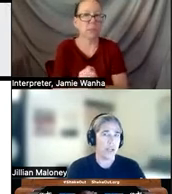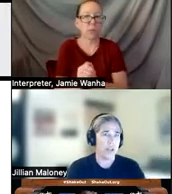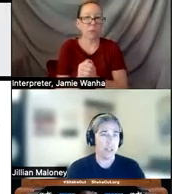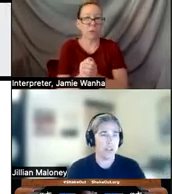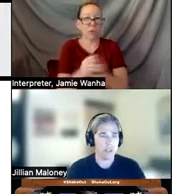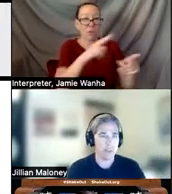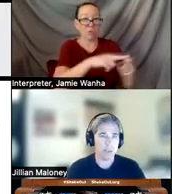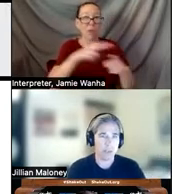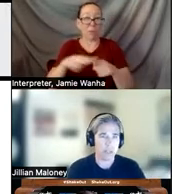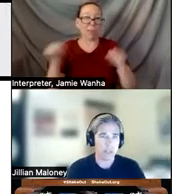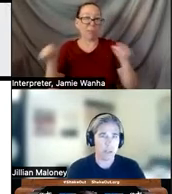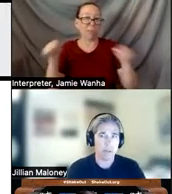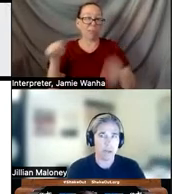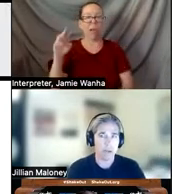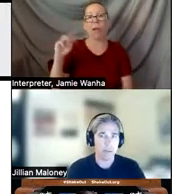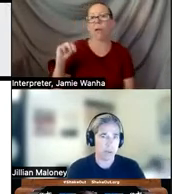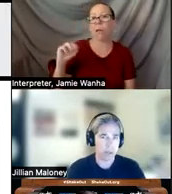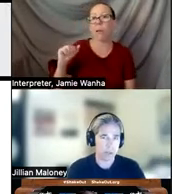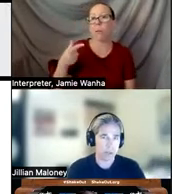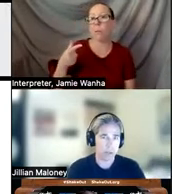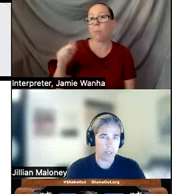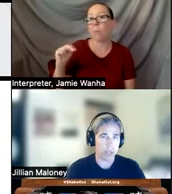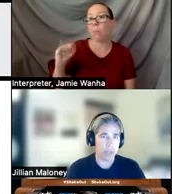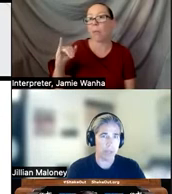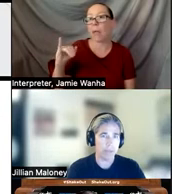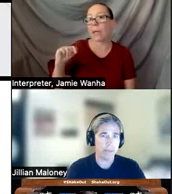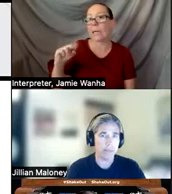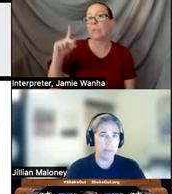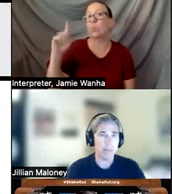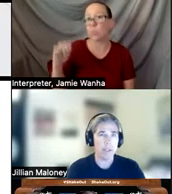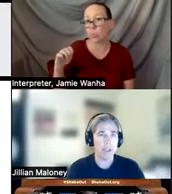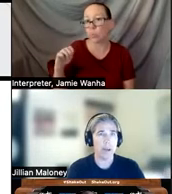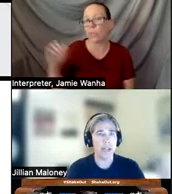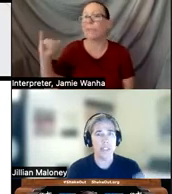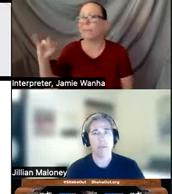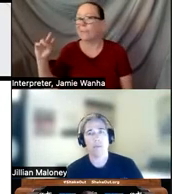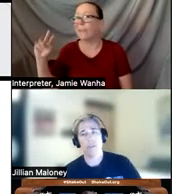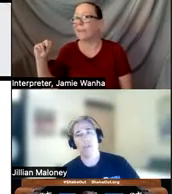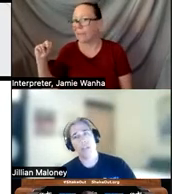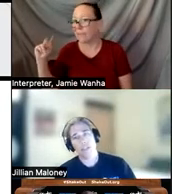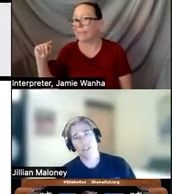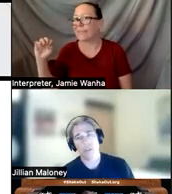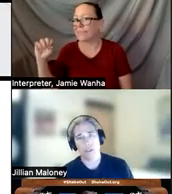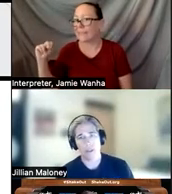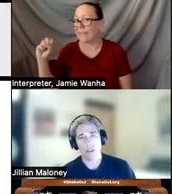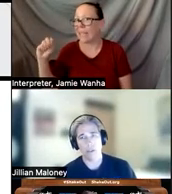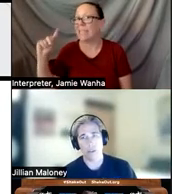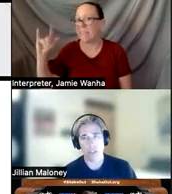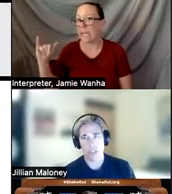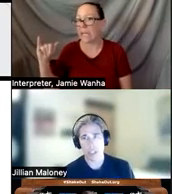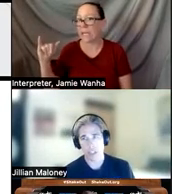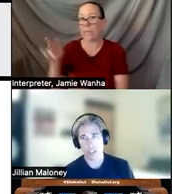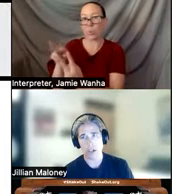earthquake hazard and the differences between what those scales mean. On the next slide, we're zooming into a